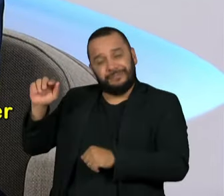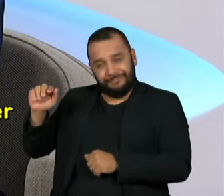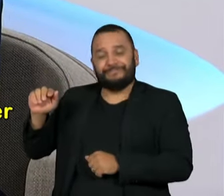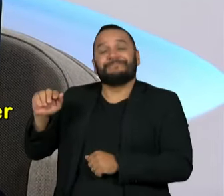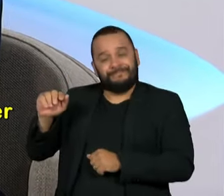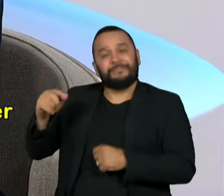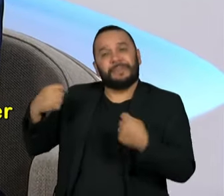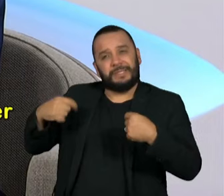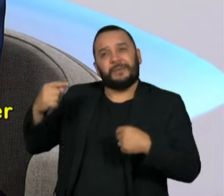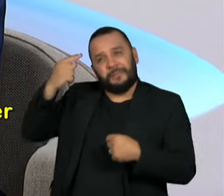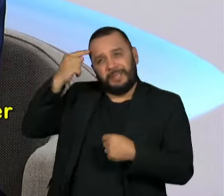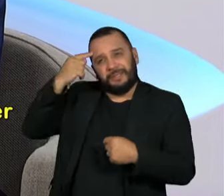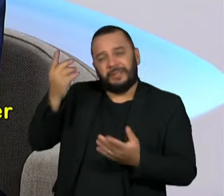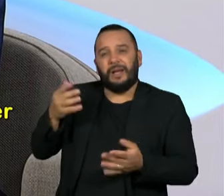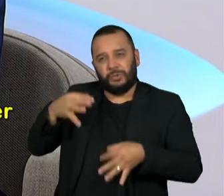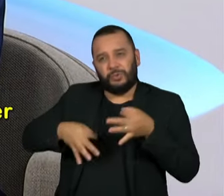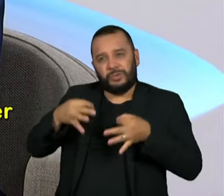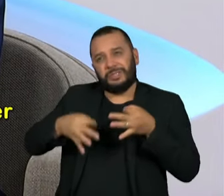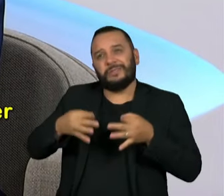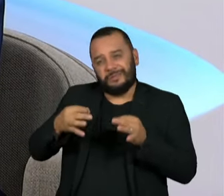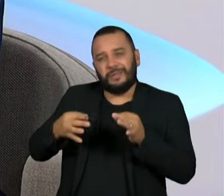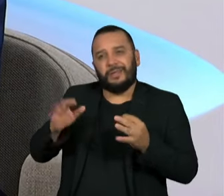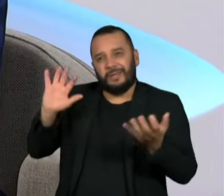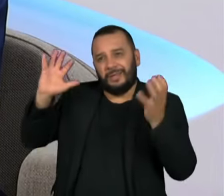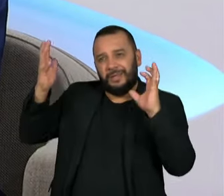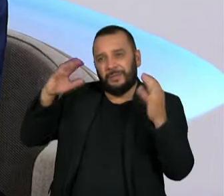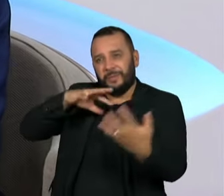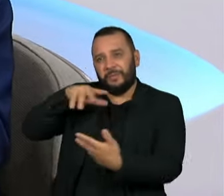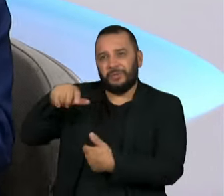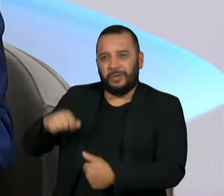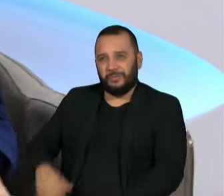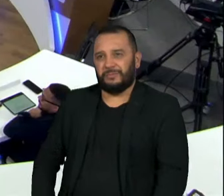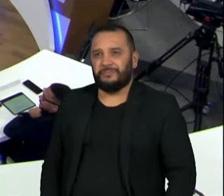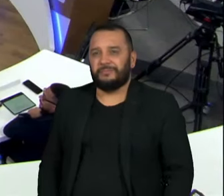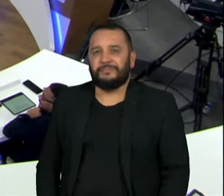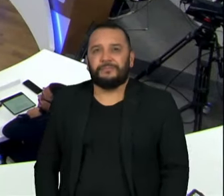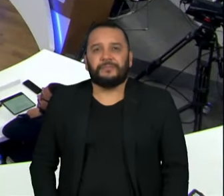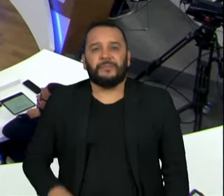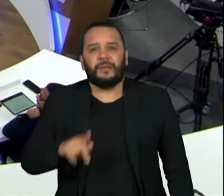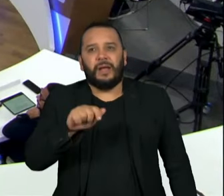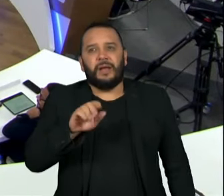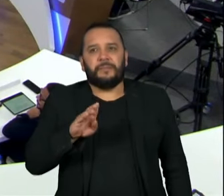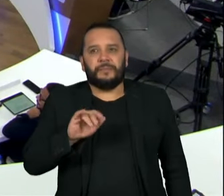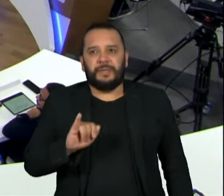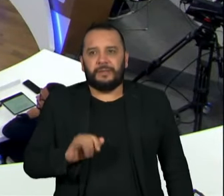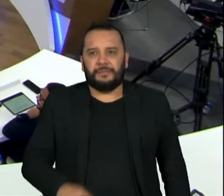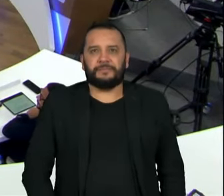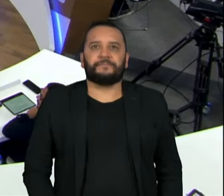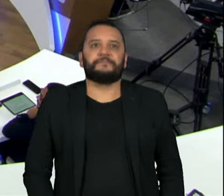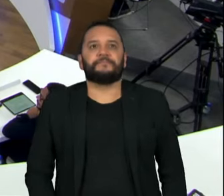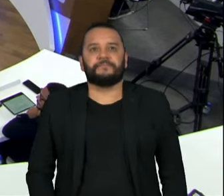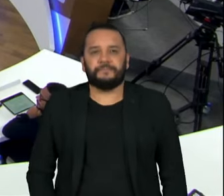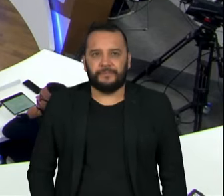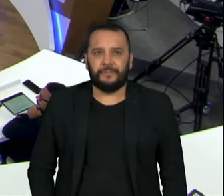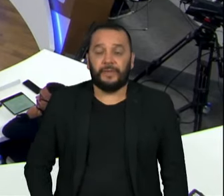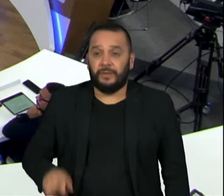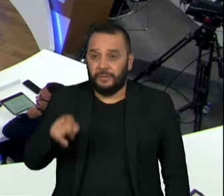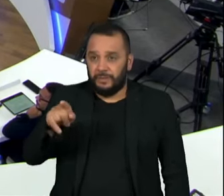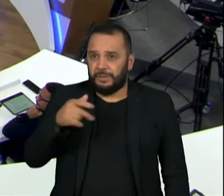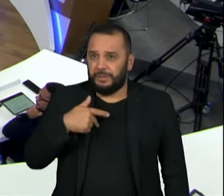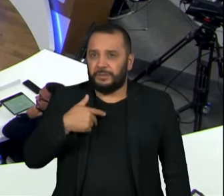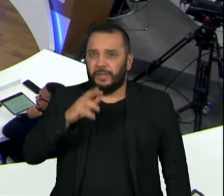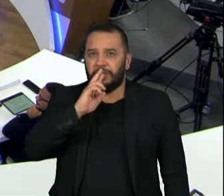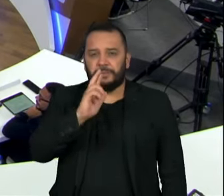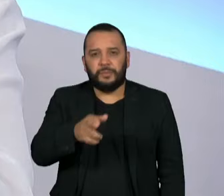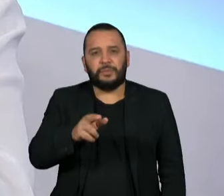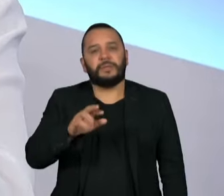account of global climate justice. Vera. Gabi. Eu te ouvi responder à